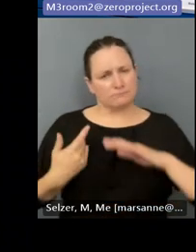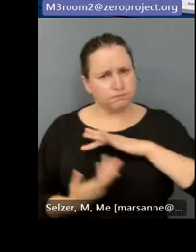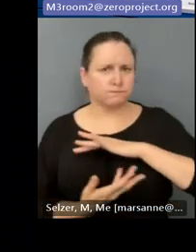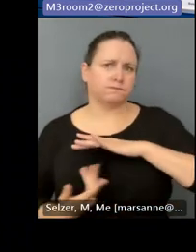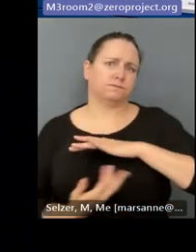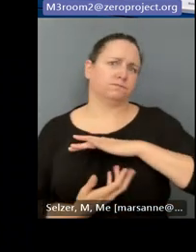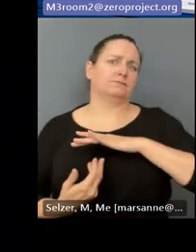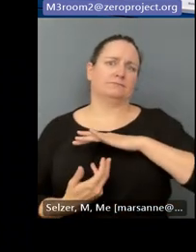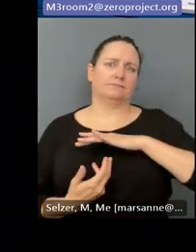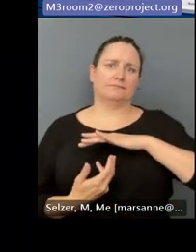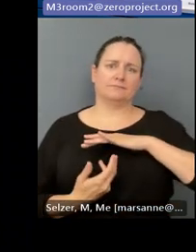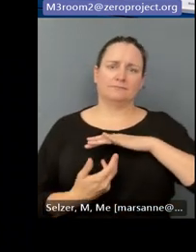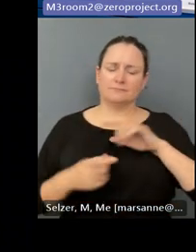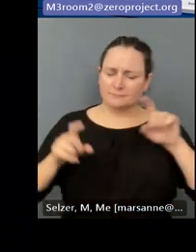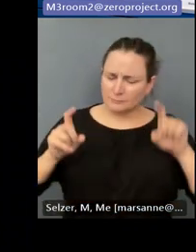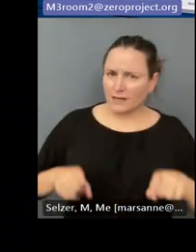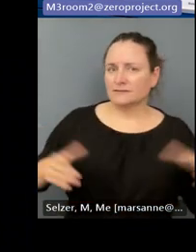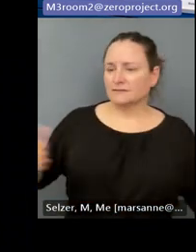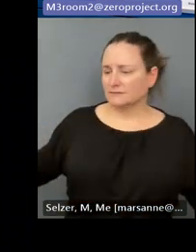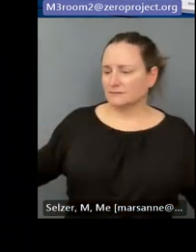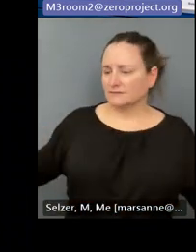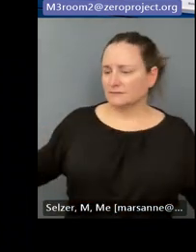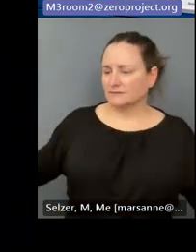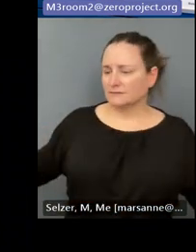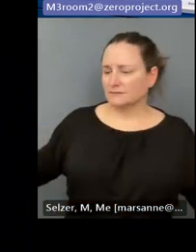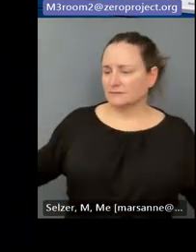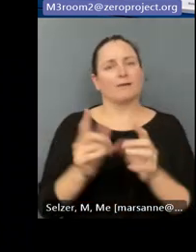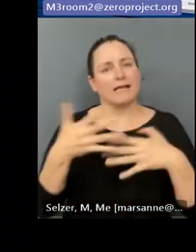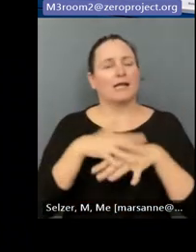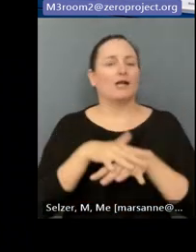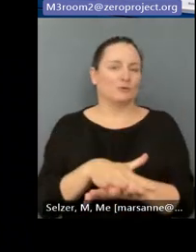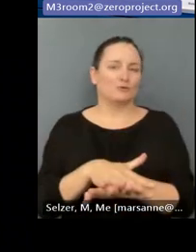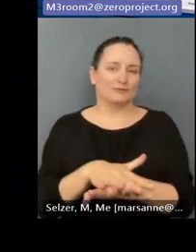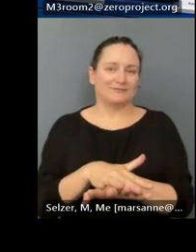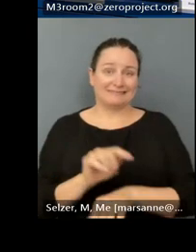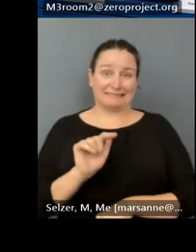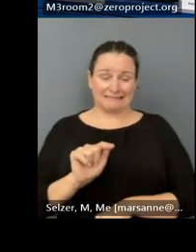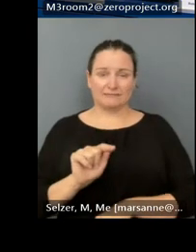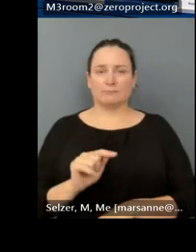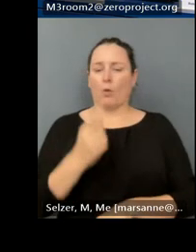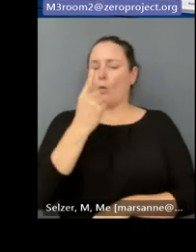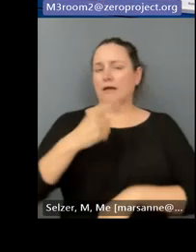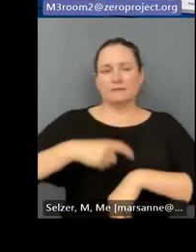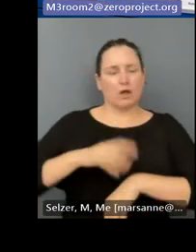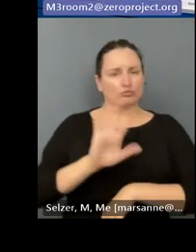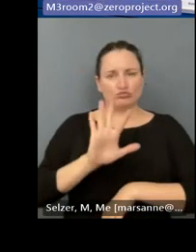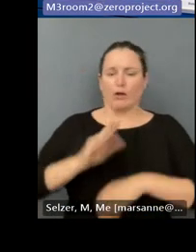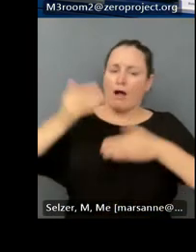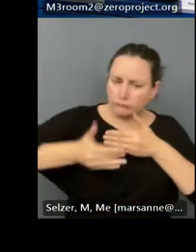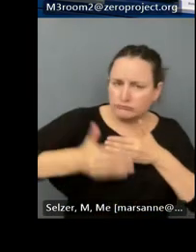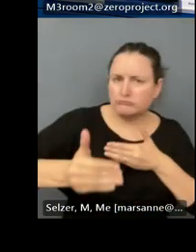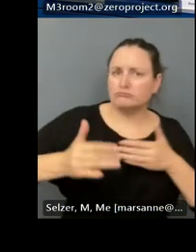reach is more than a trophy, is the living proof that inclusion transforms life. What